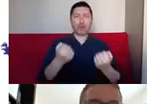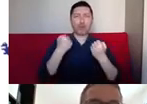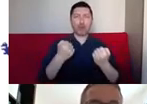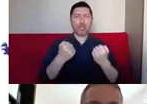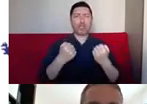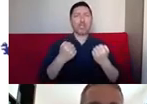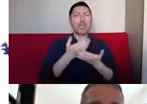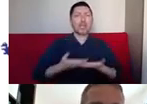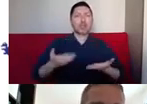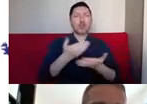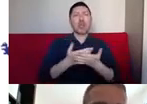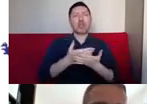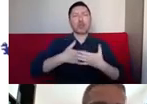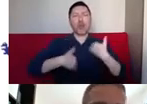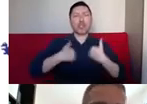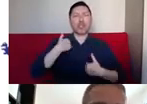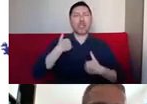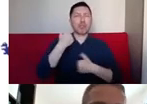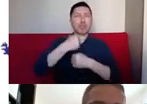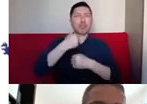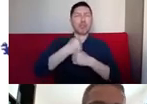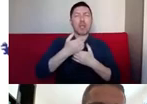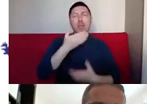Nations. Next slide, please.